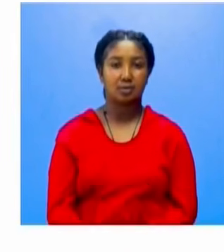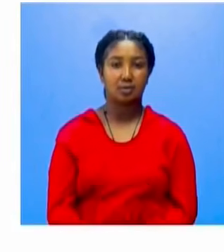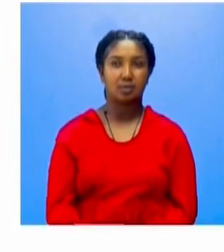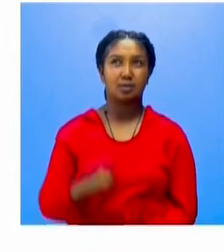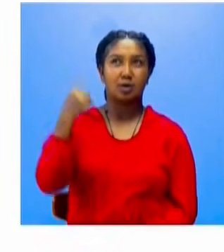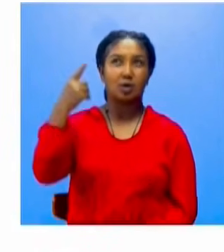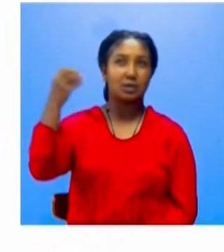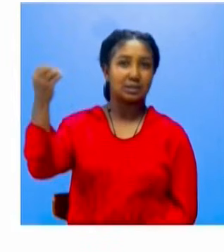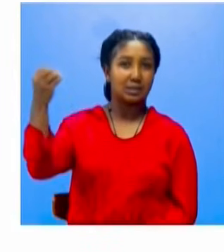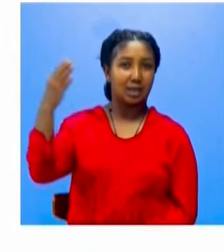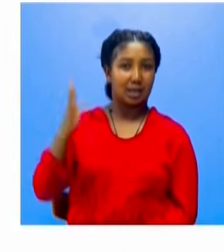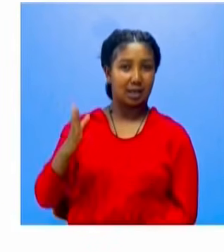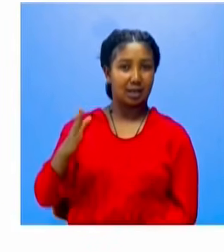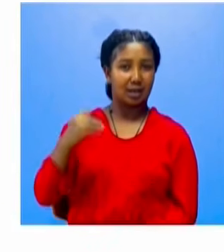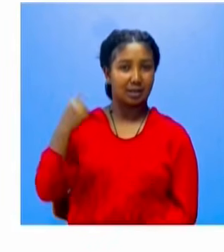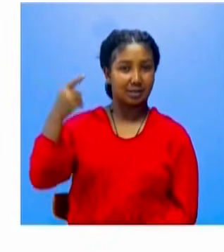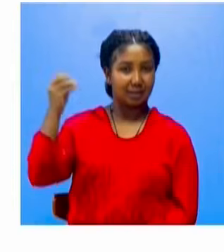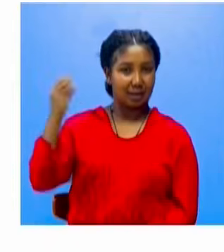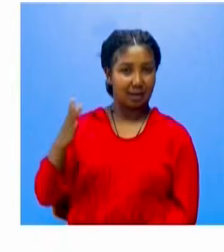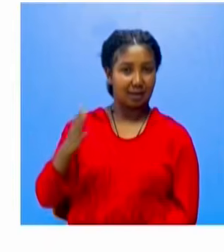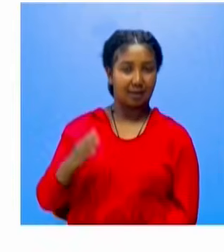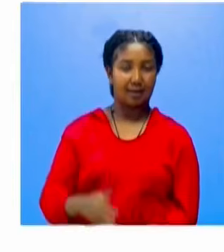sunny.